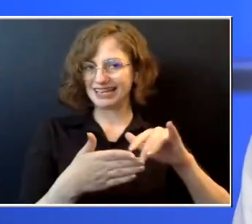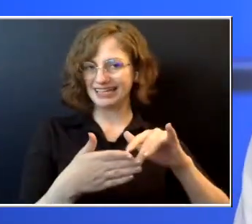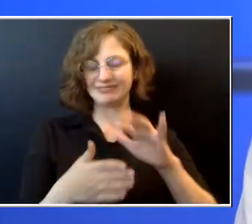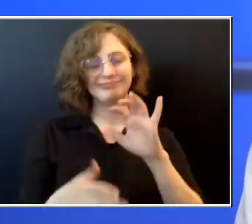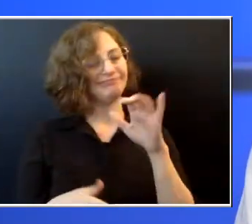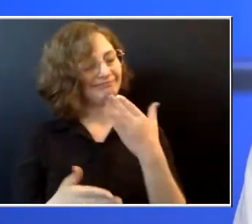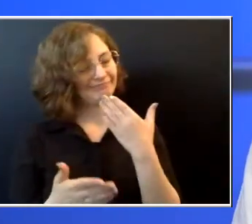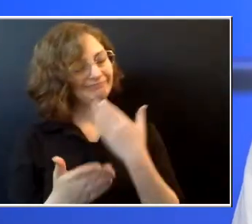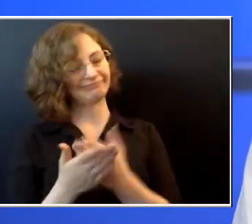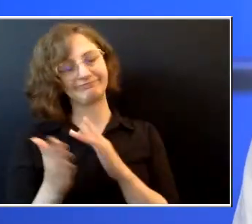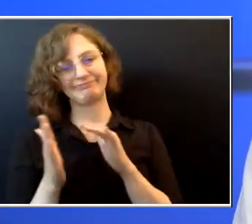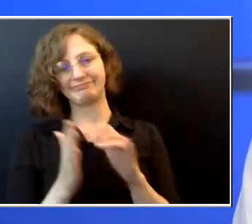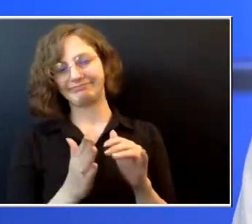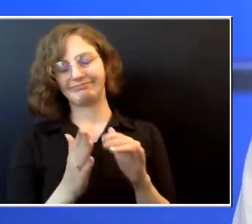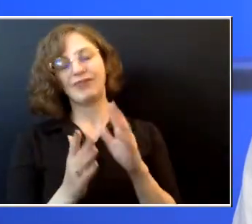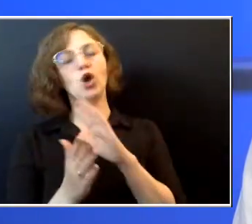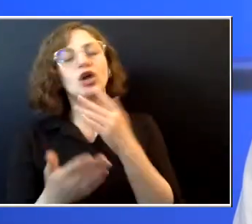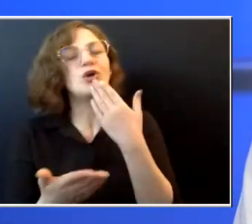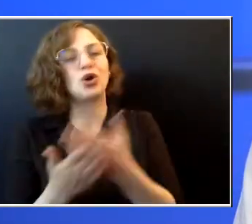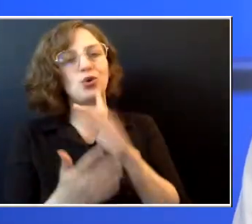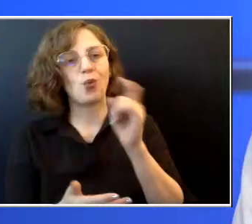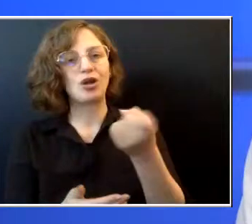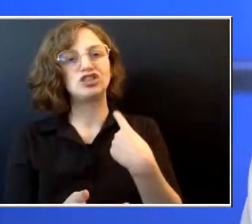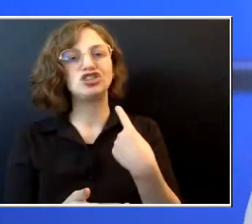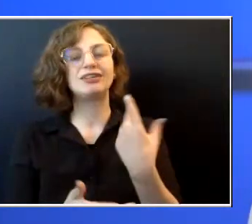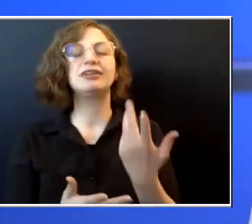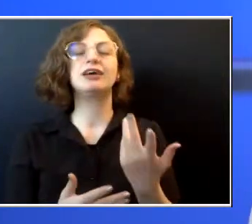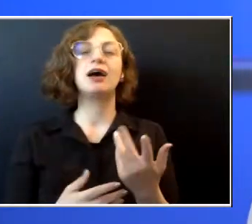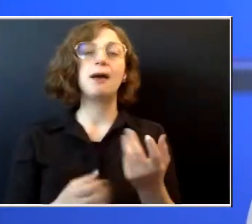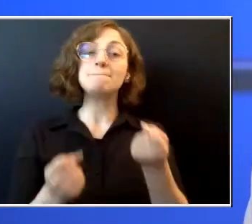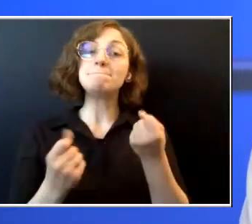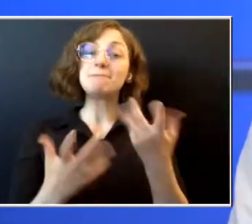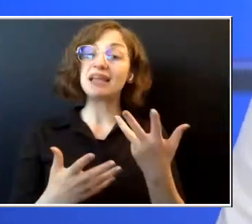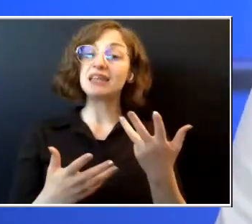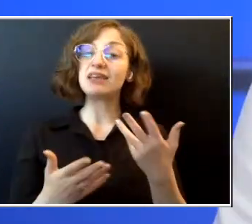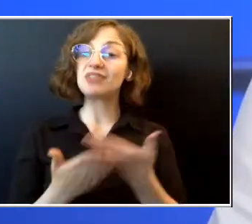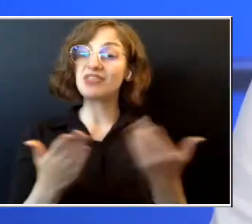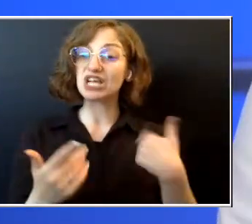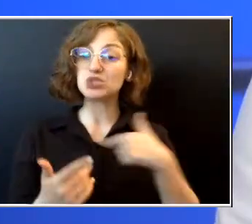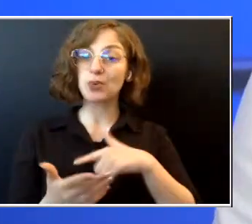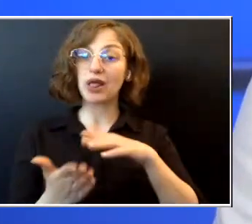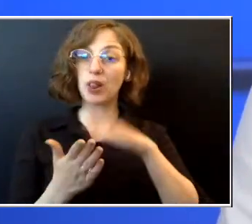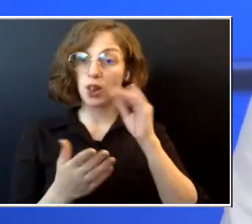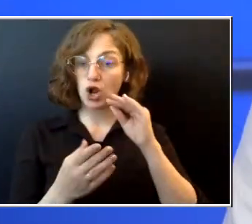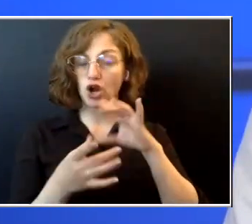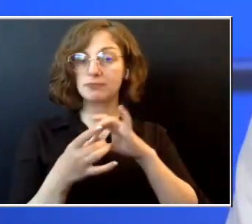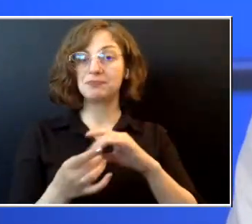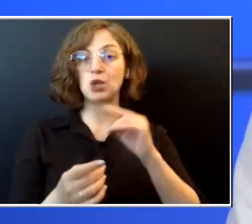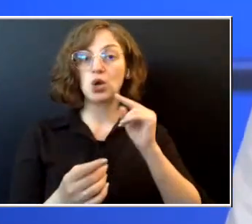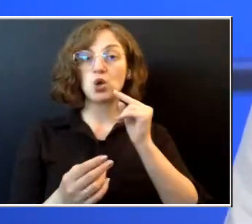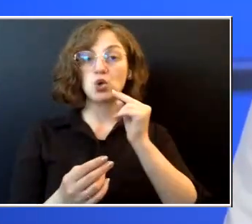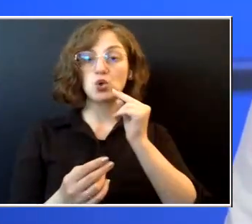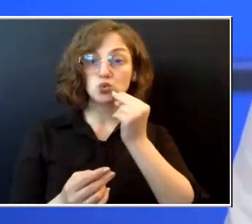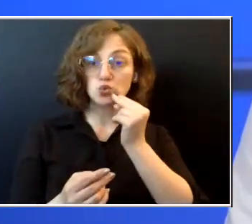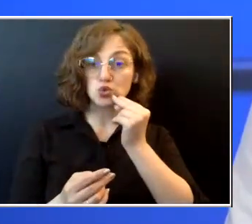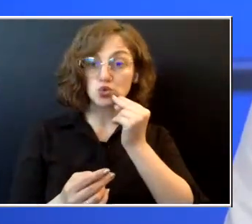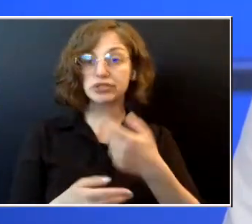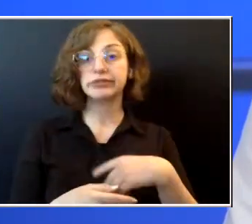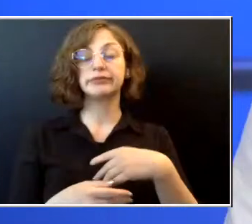nutrition, or in this case, wine drinking, are often funded through industries that are supported